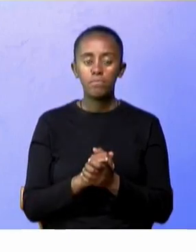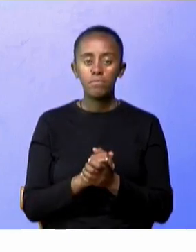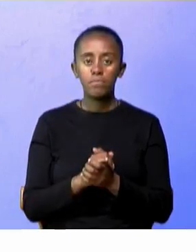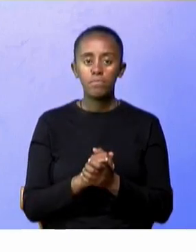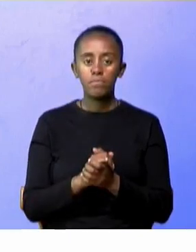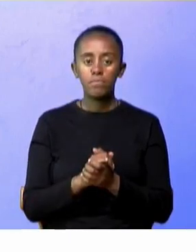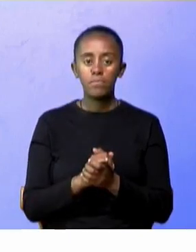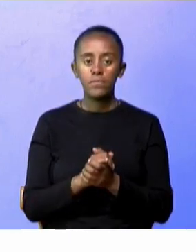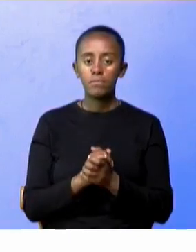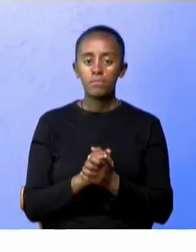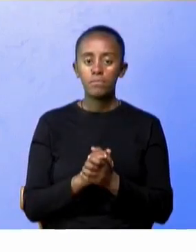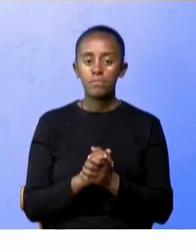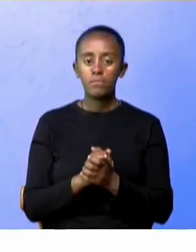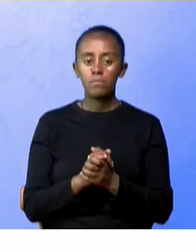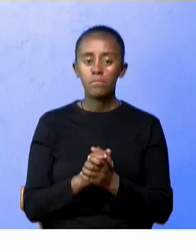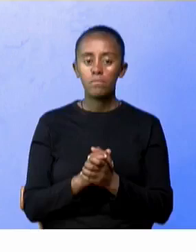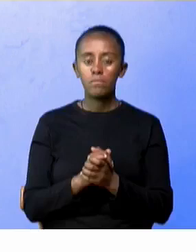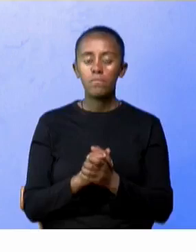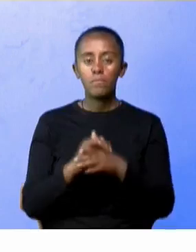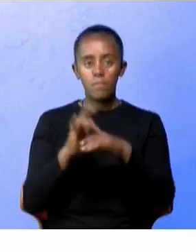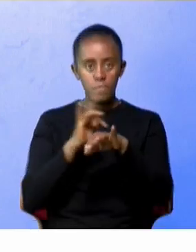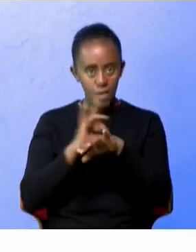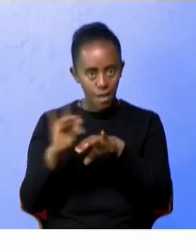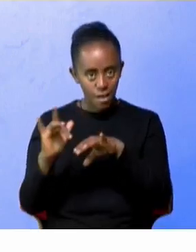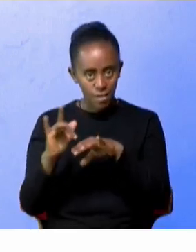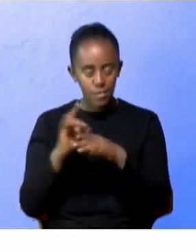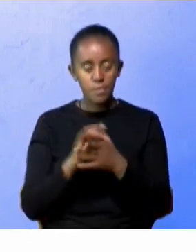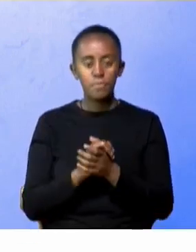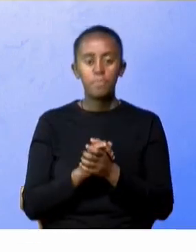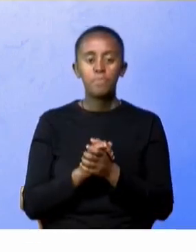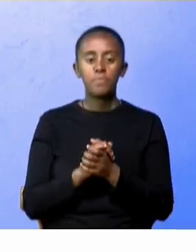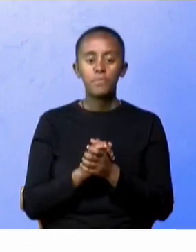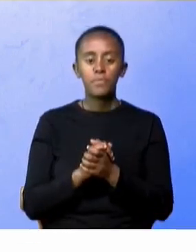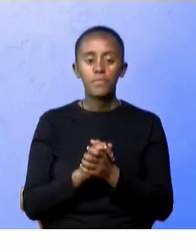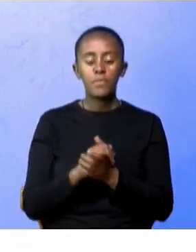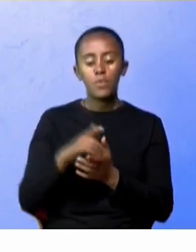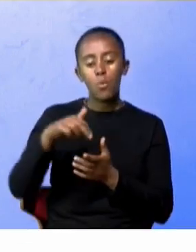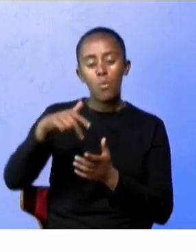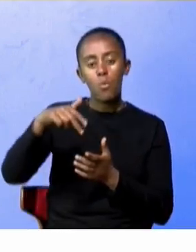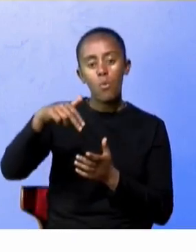Okay, number one, blank walk